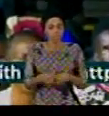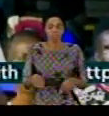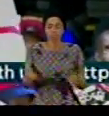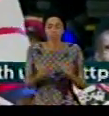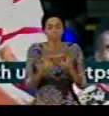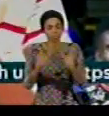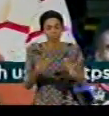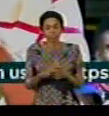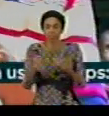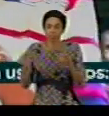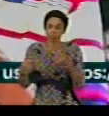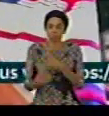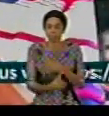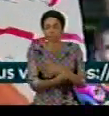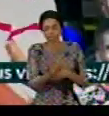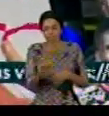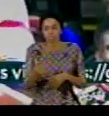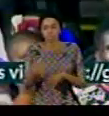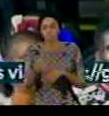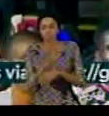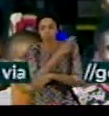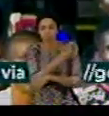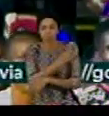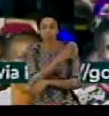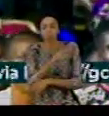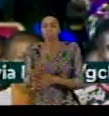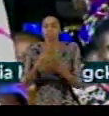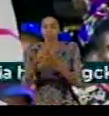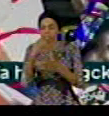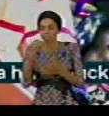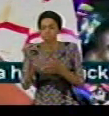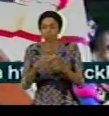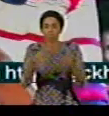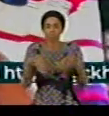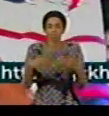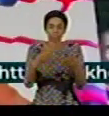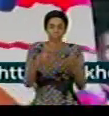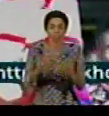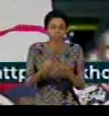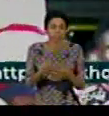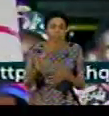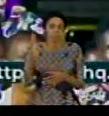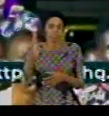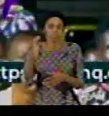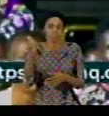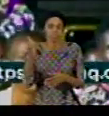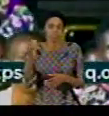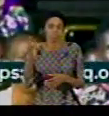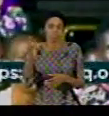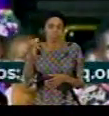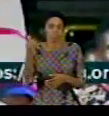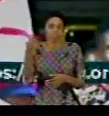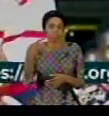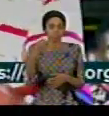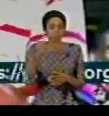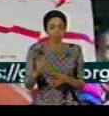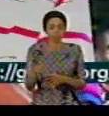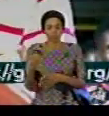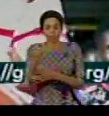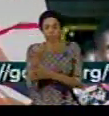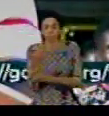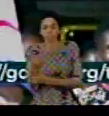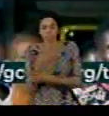at the napc then that one said he's going to give me a captain bandage then he pounded my hands and